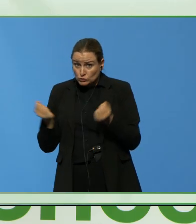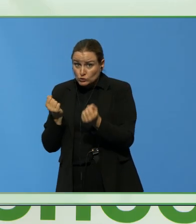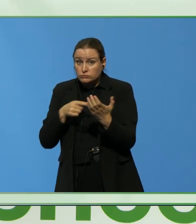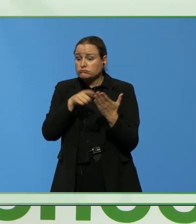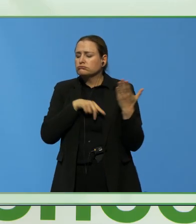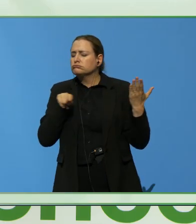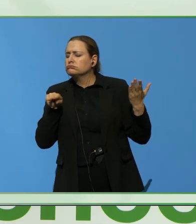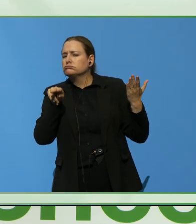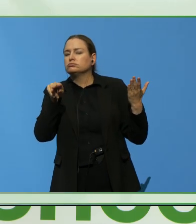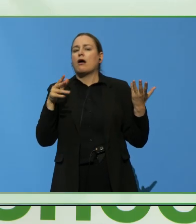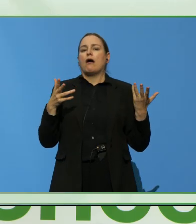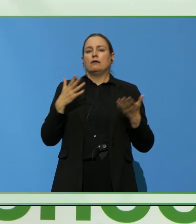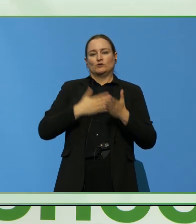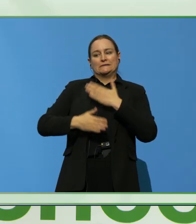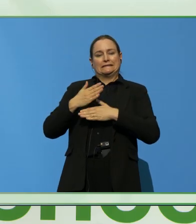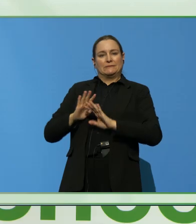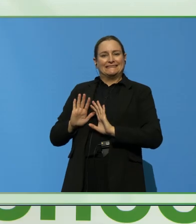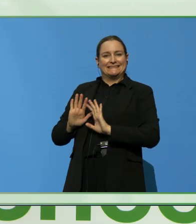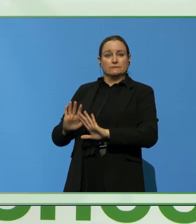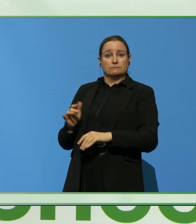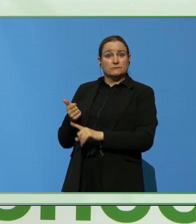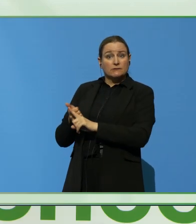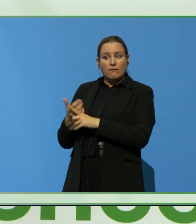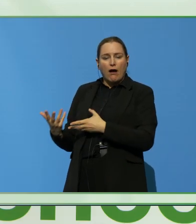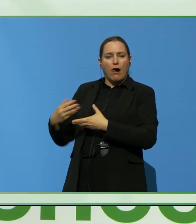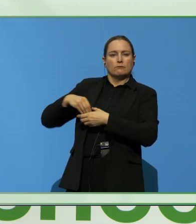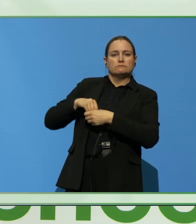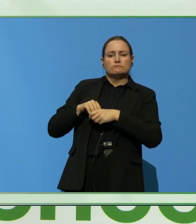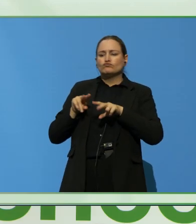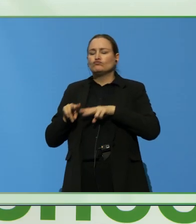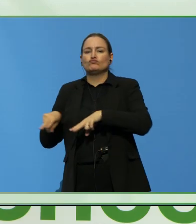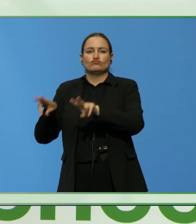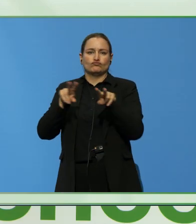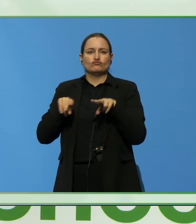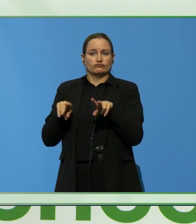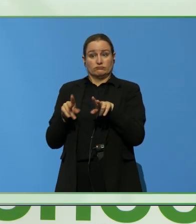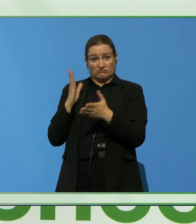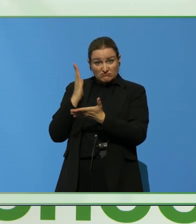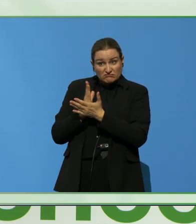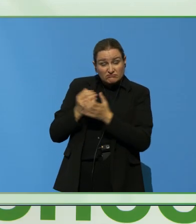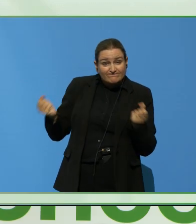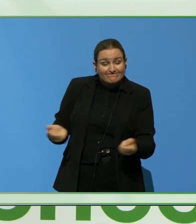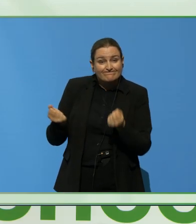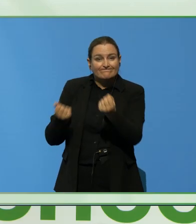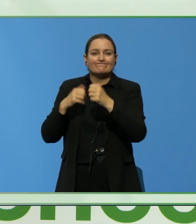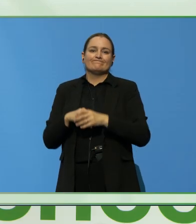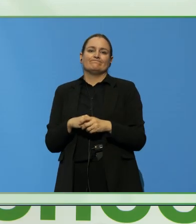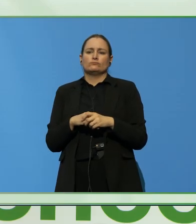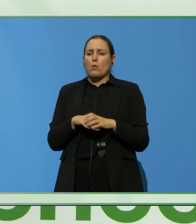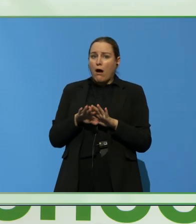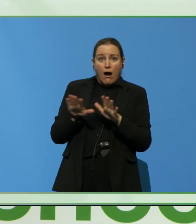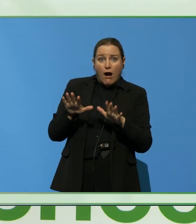community, and we as well introduce a number of capacity building work,